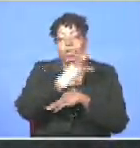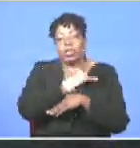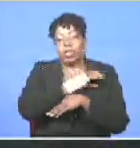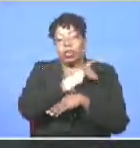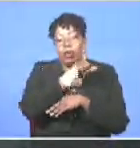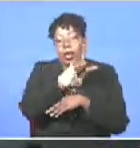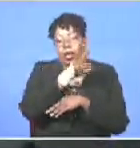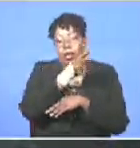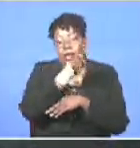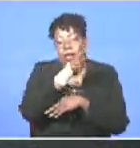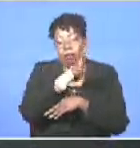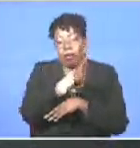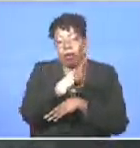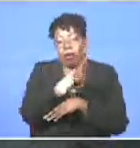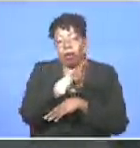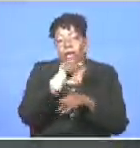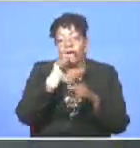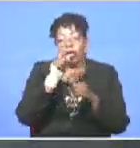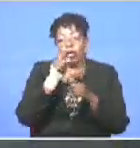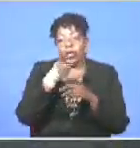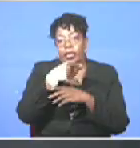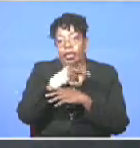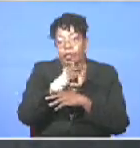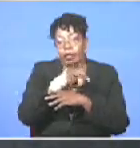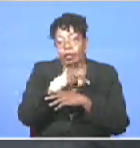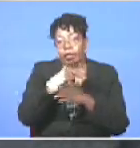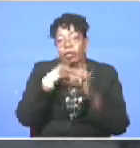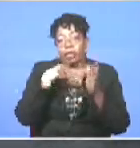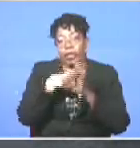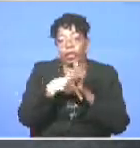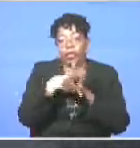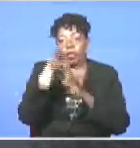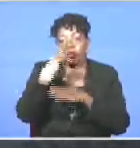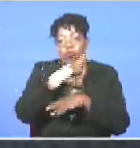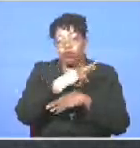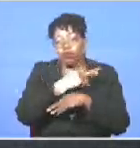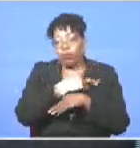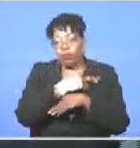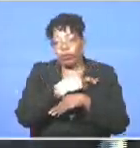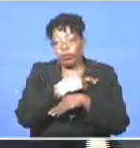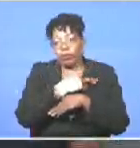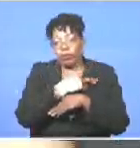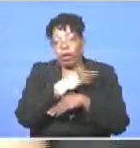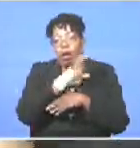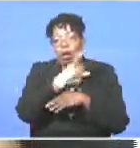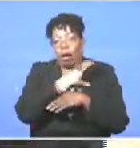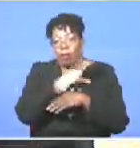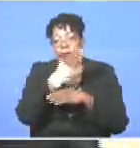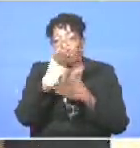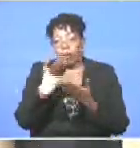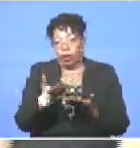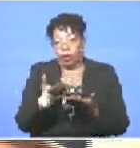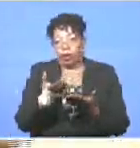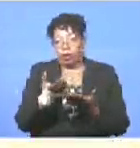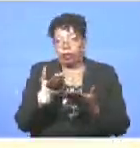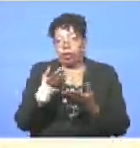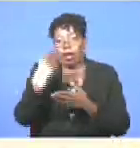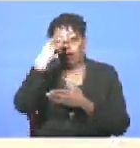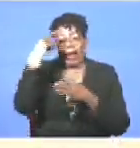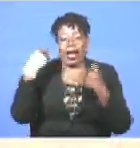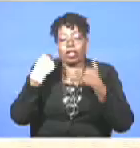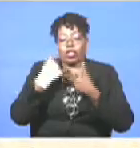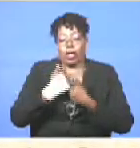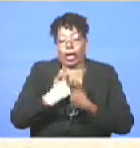He's accused in the murder of Randolph James Anderson, also known as Dion Bryce. Culmer is seen here in the black jacket and gray